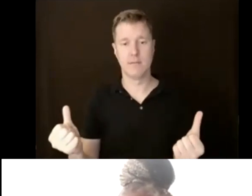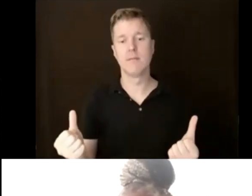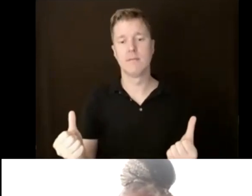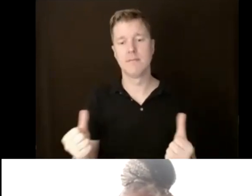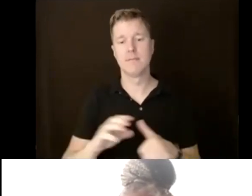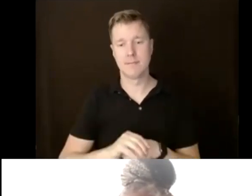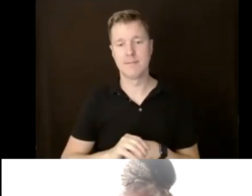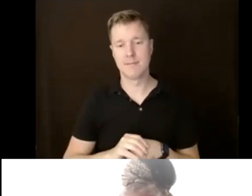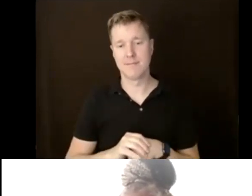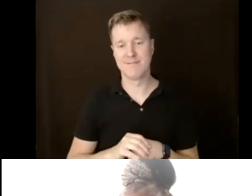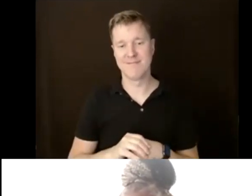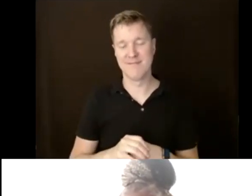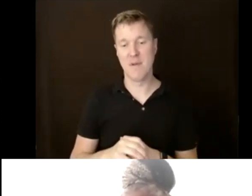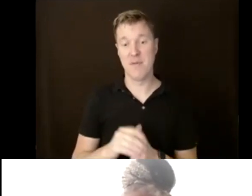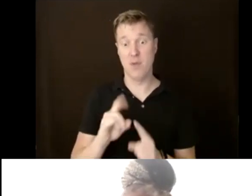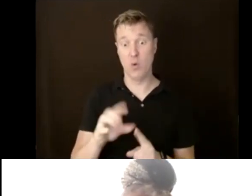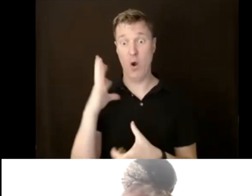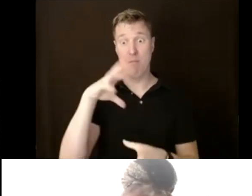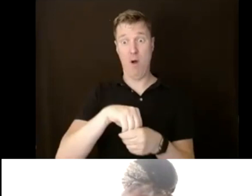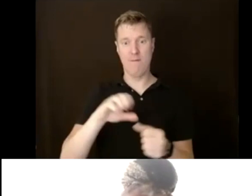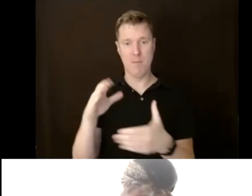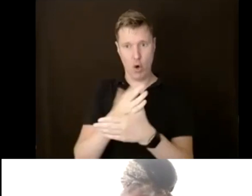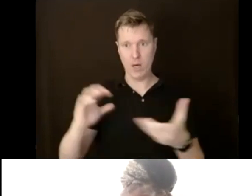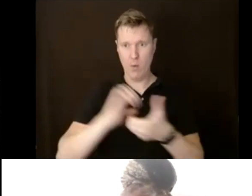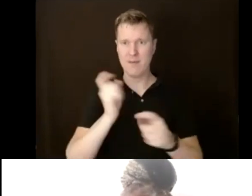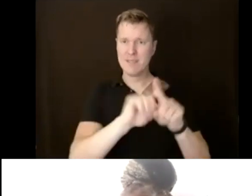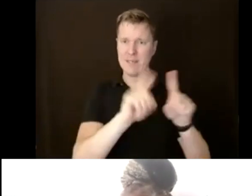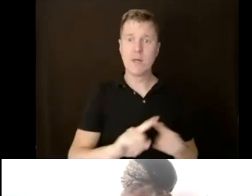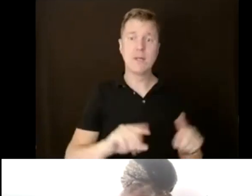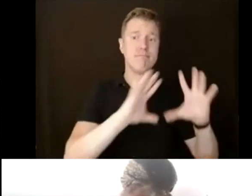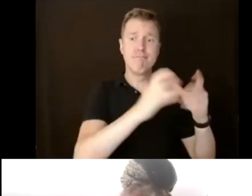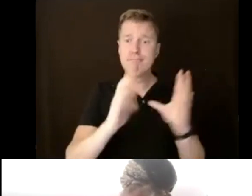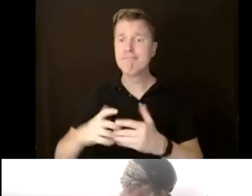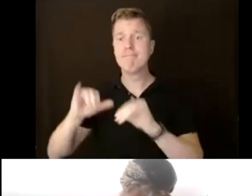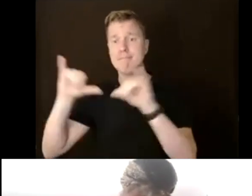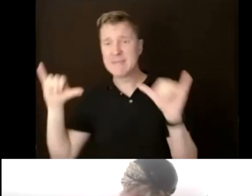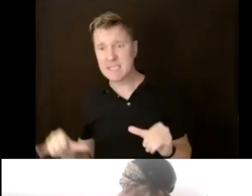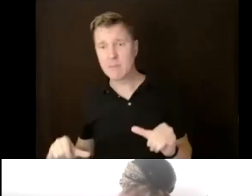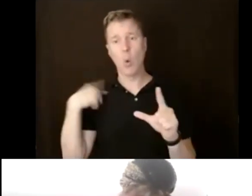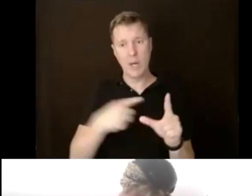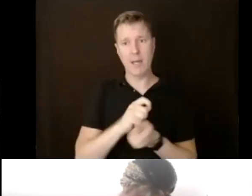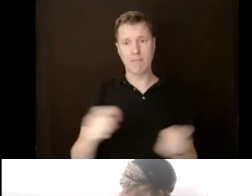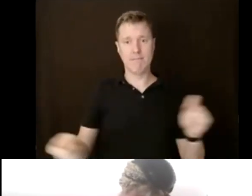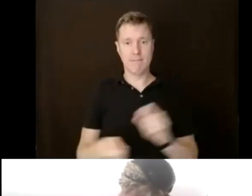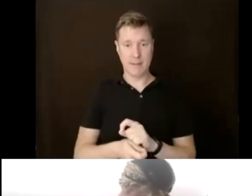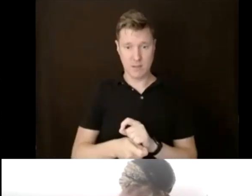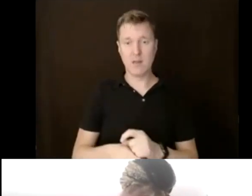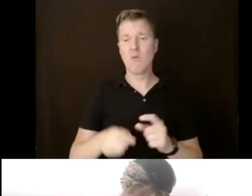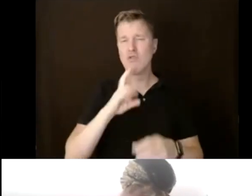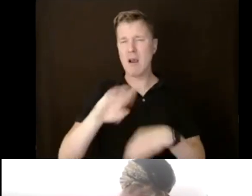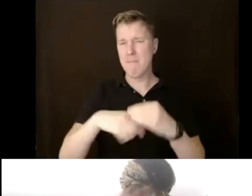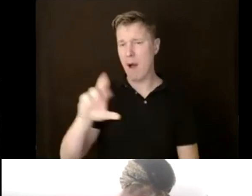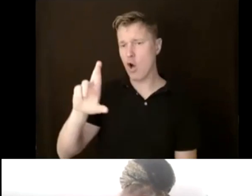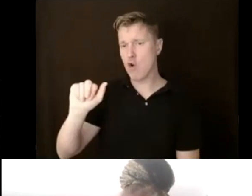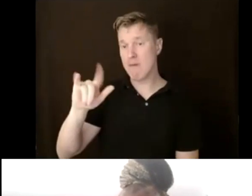and respectful environments. And so I want to talk to you a little bit about Reliance. And Reliance is a national